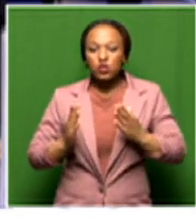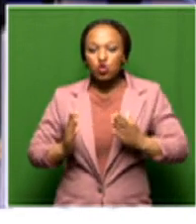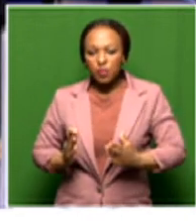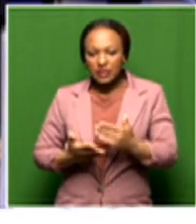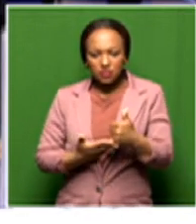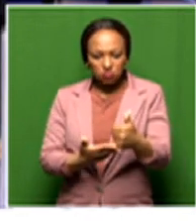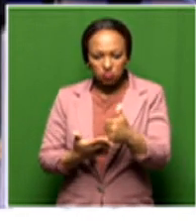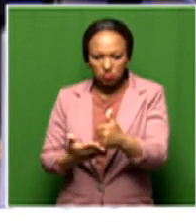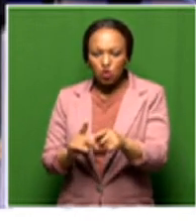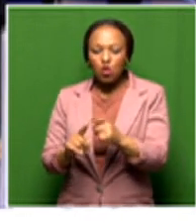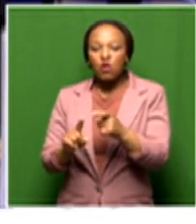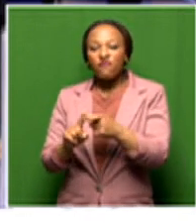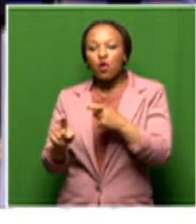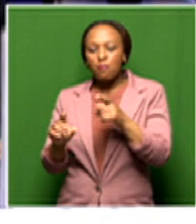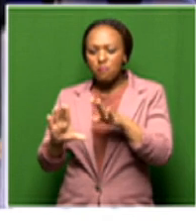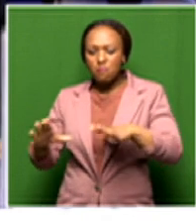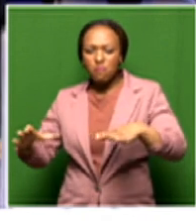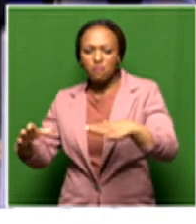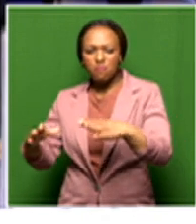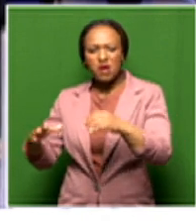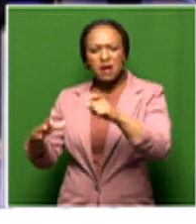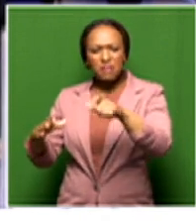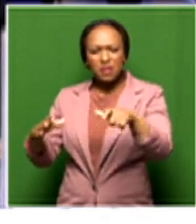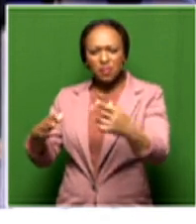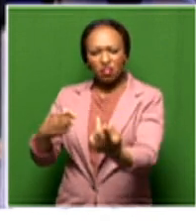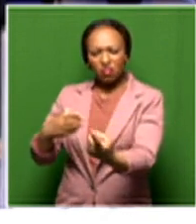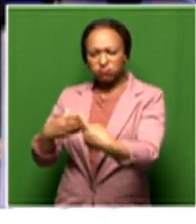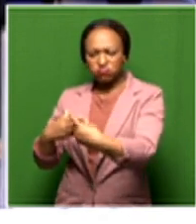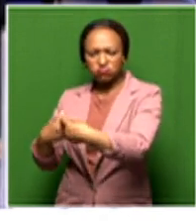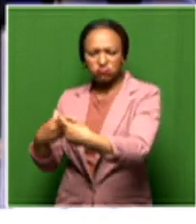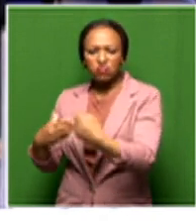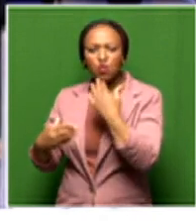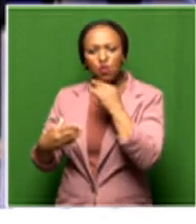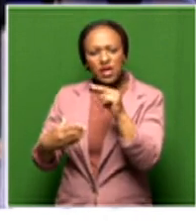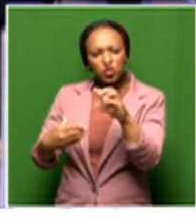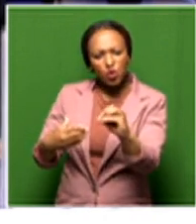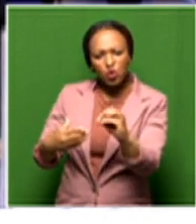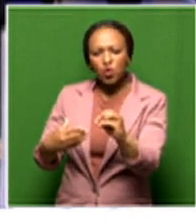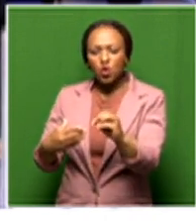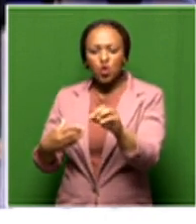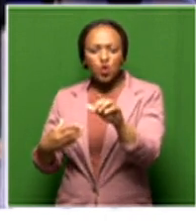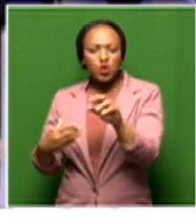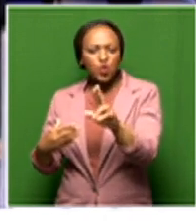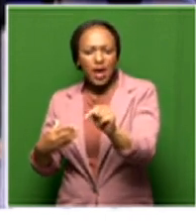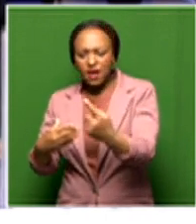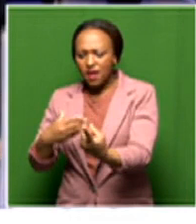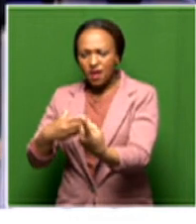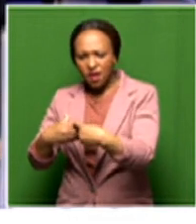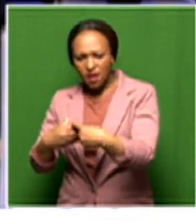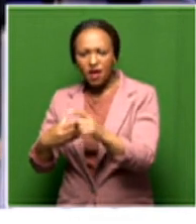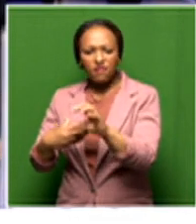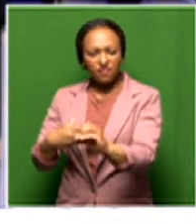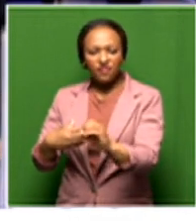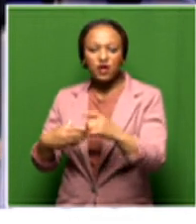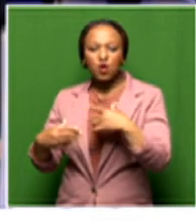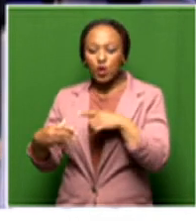effort, drawn from the large pools of civil society, the likes of the UN, etc., serving